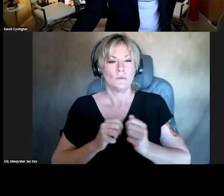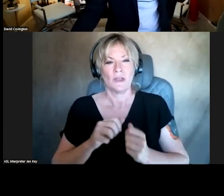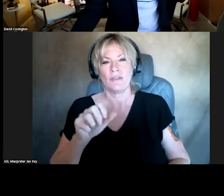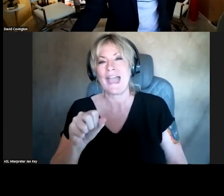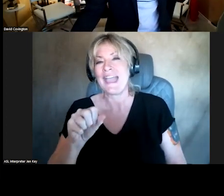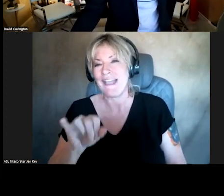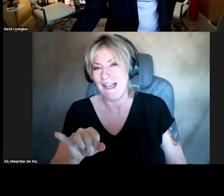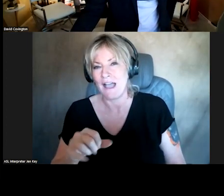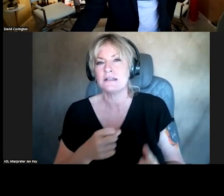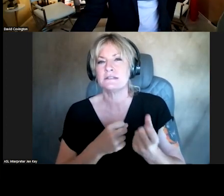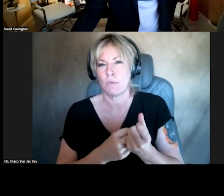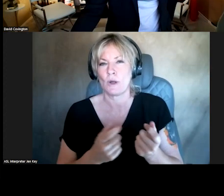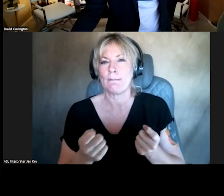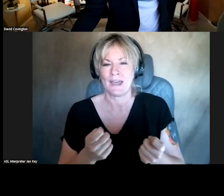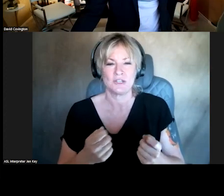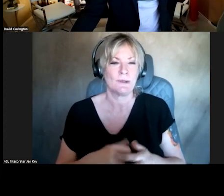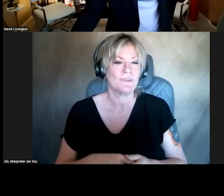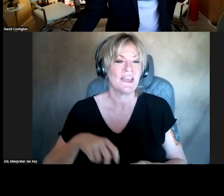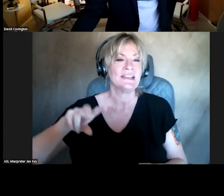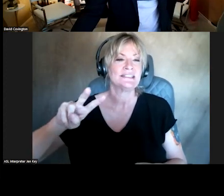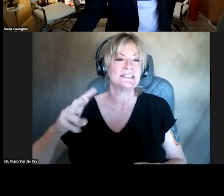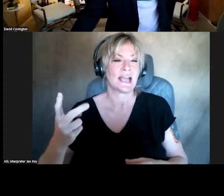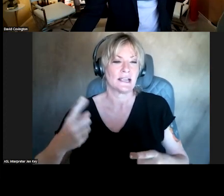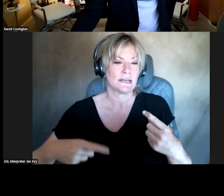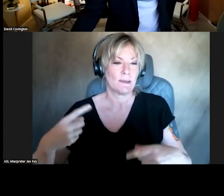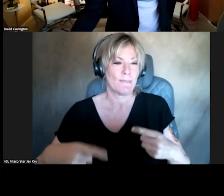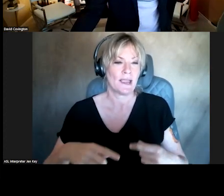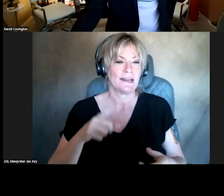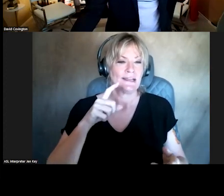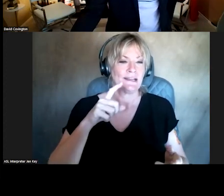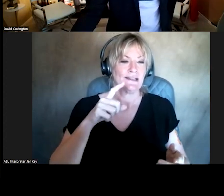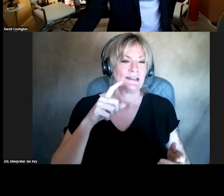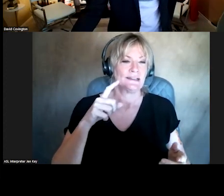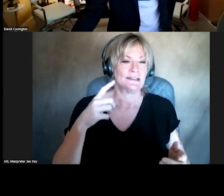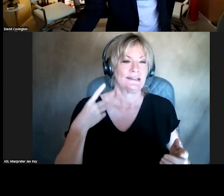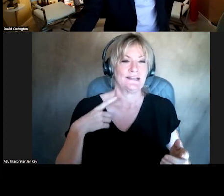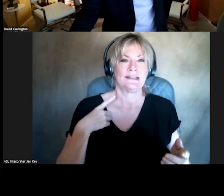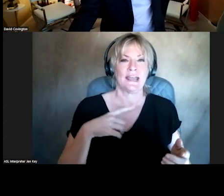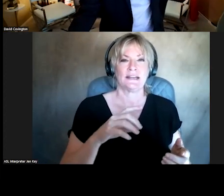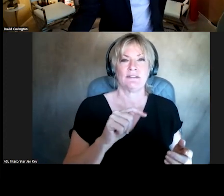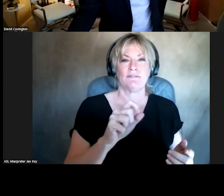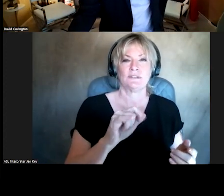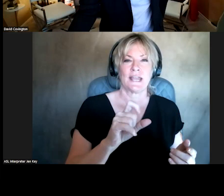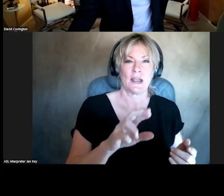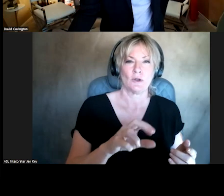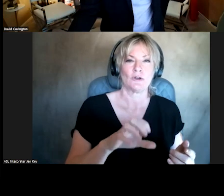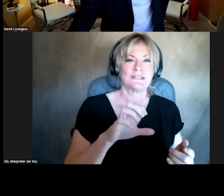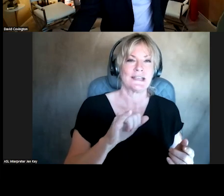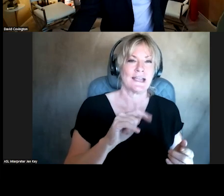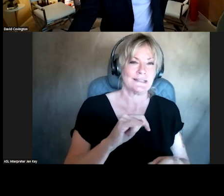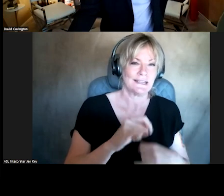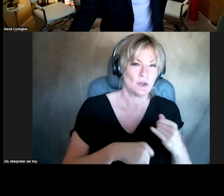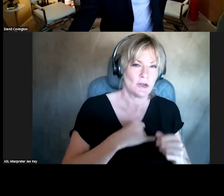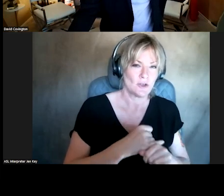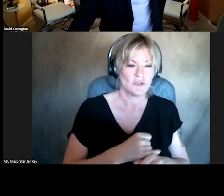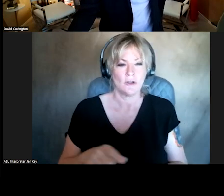supporting management, et cetera. Our second debate, Detective Sabrina Taylor from CIT International